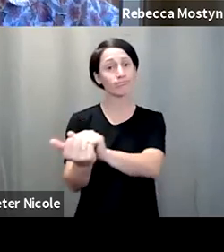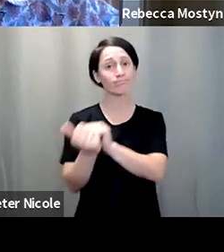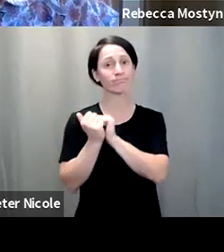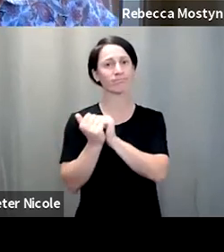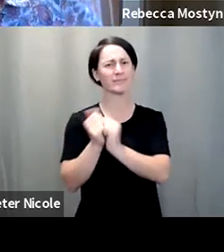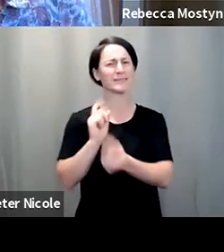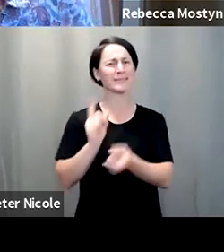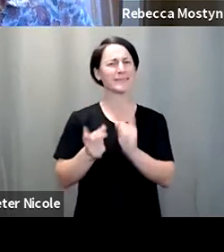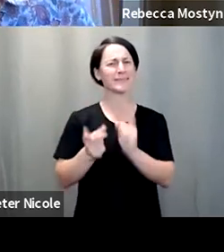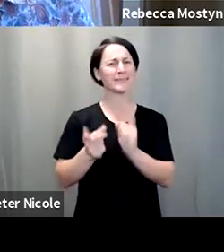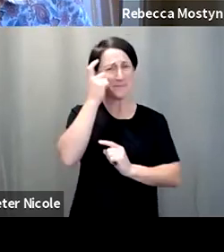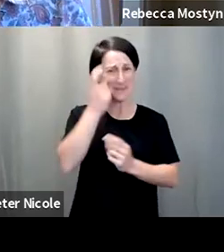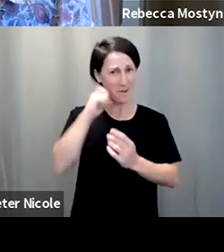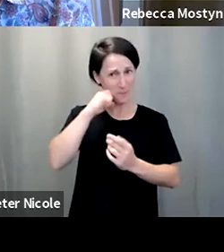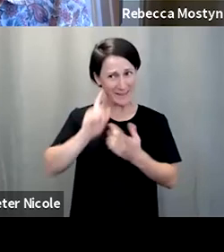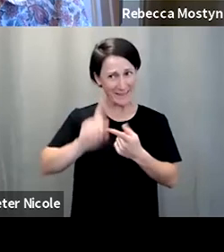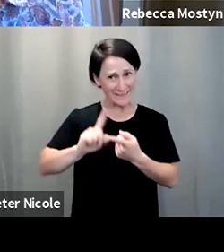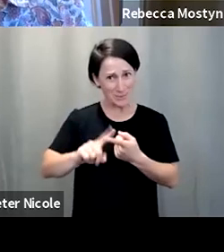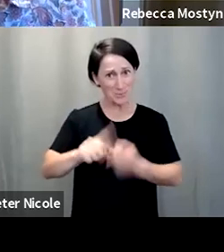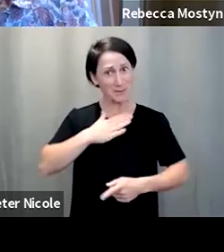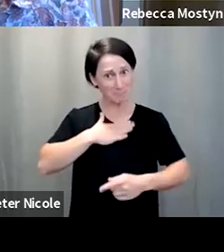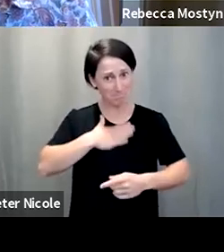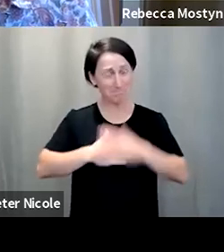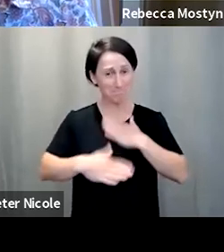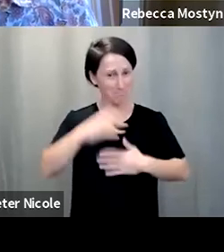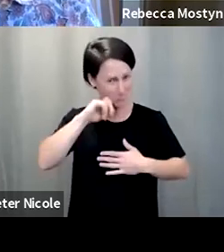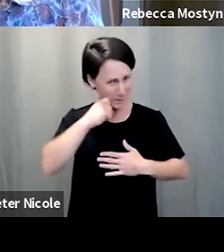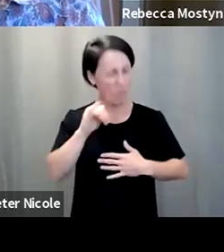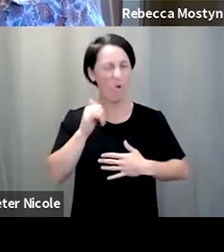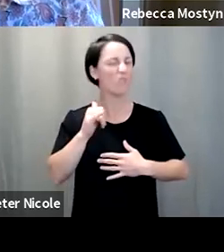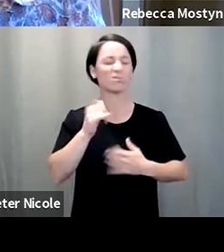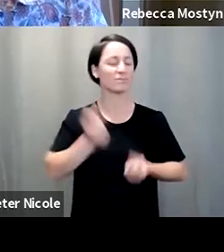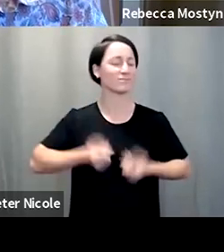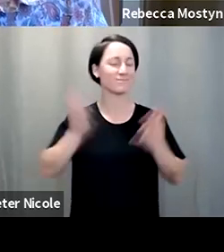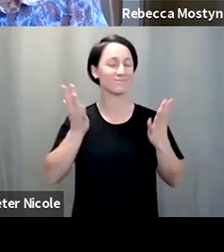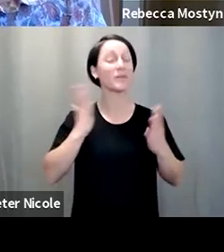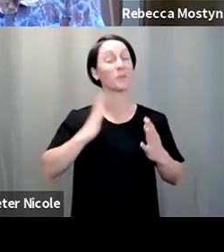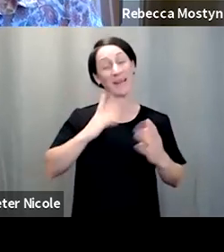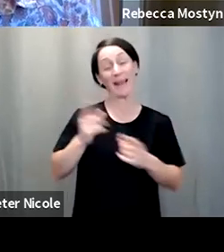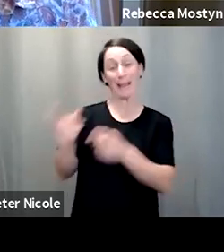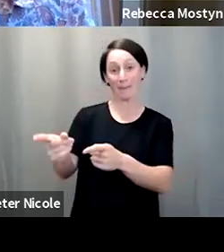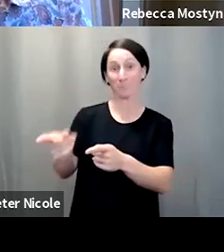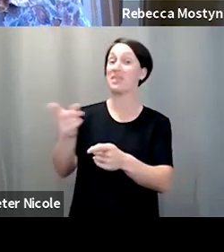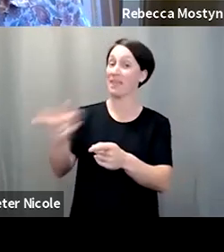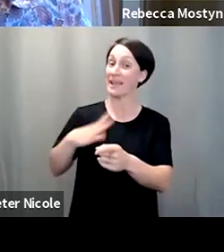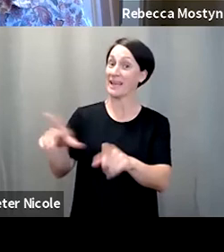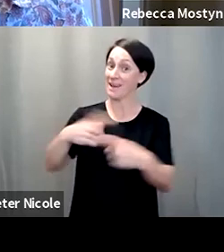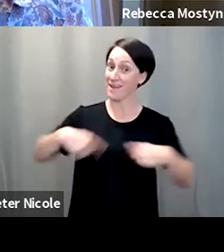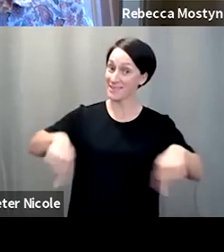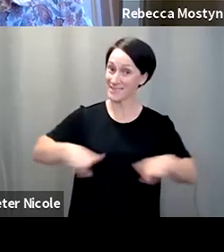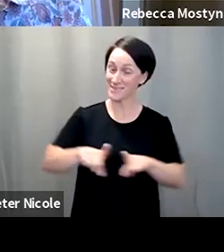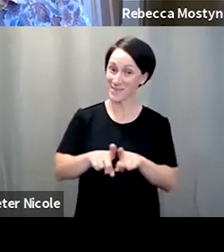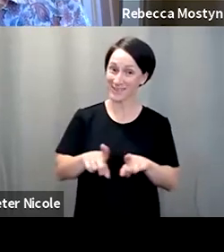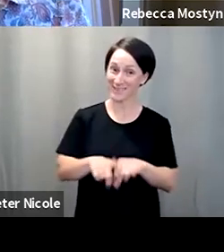their patience will last. But we need them and they need us. And I think